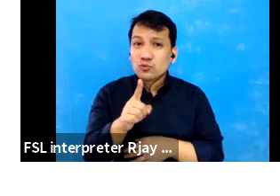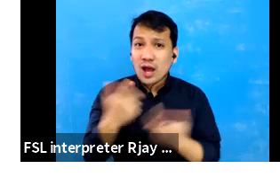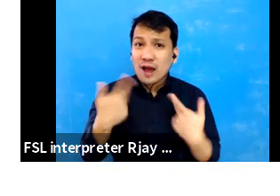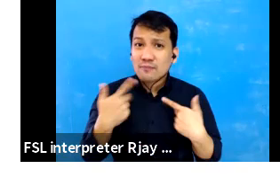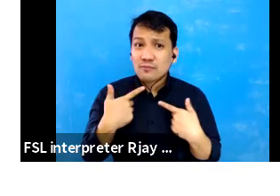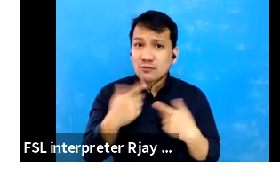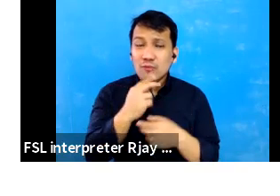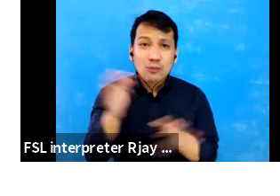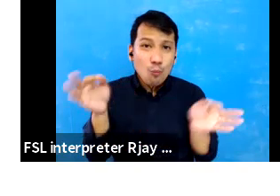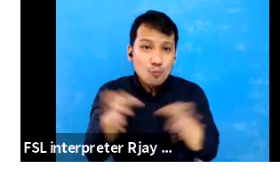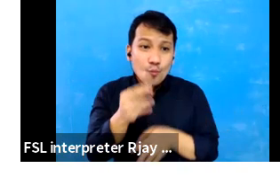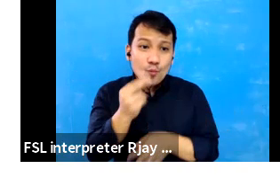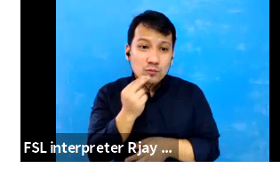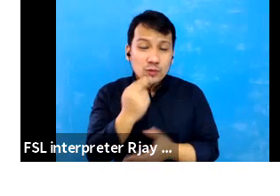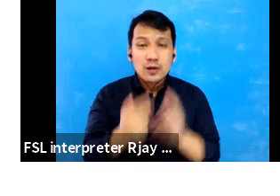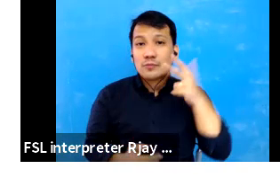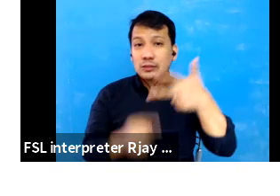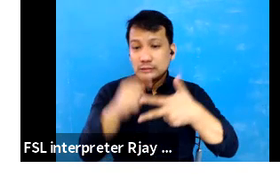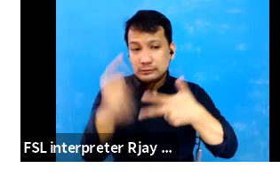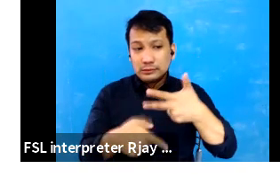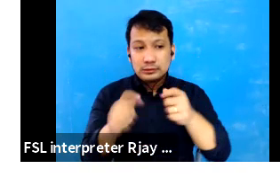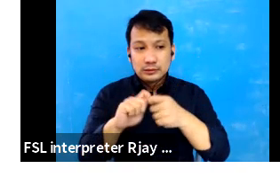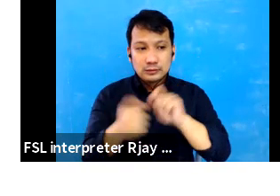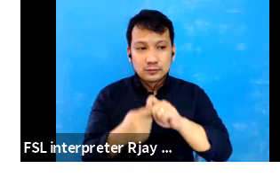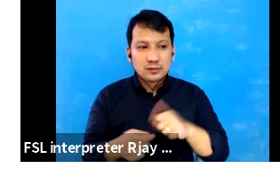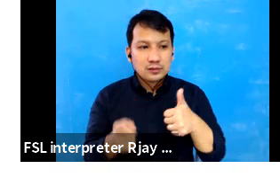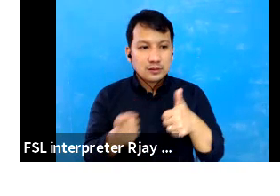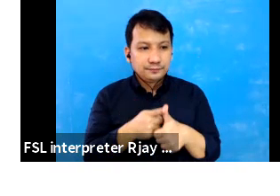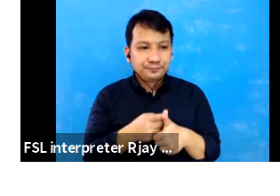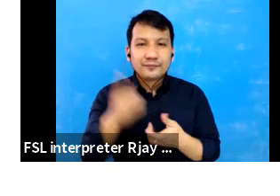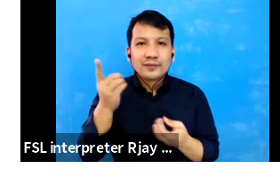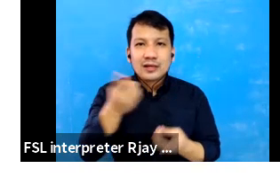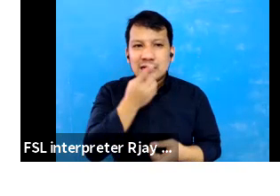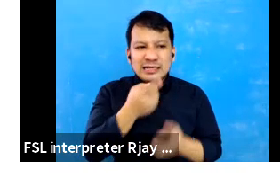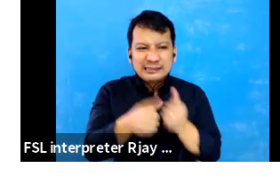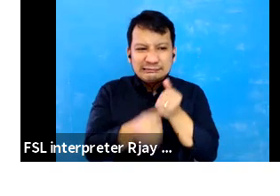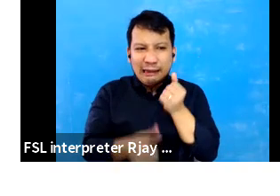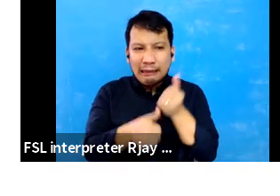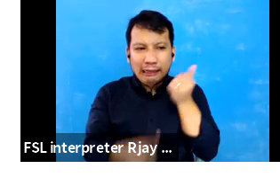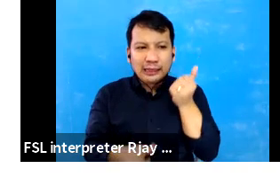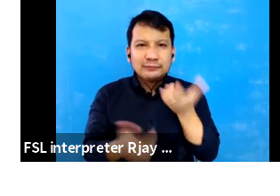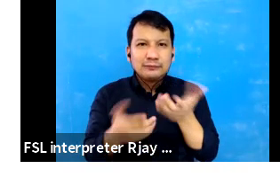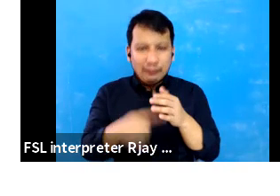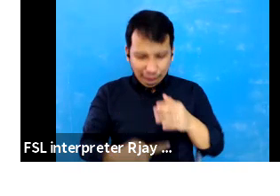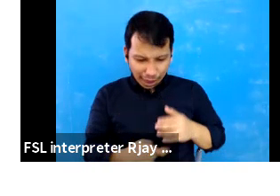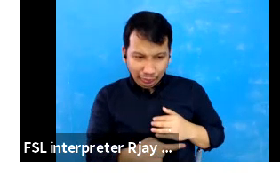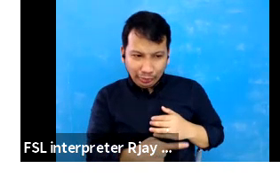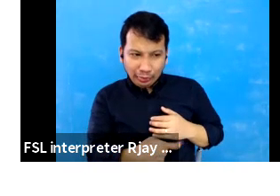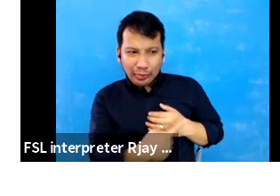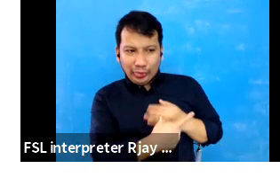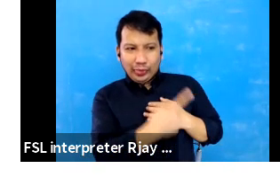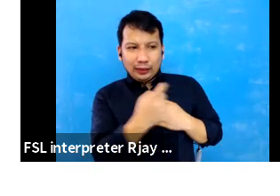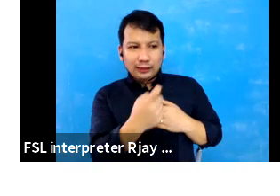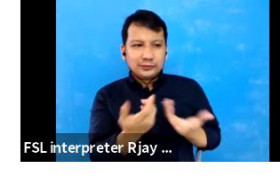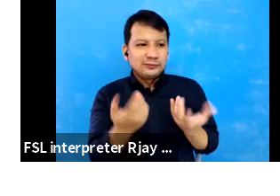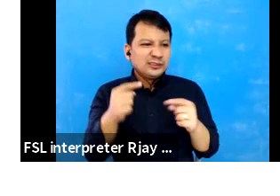And there are three terminologies here which I'm going to discuss later on. The first one is diarrhea, parasitic infection or mga bulate, and then chronic enteropathy.